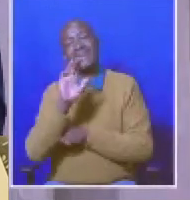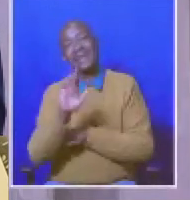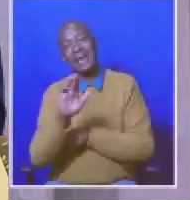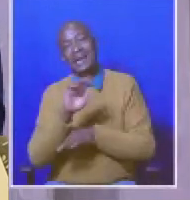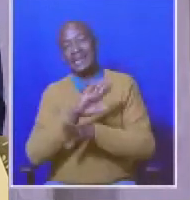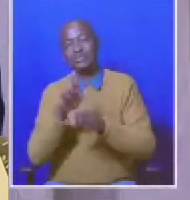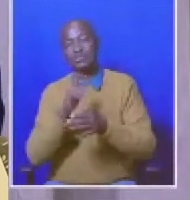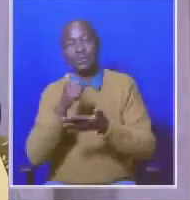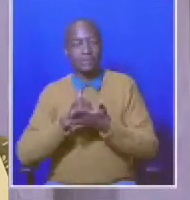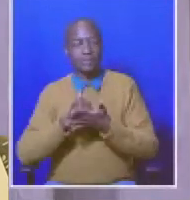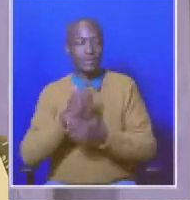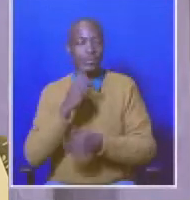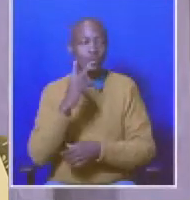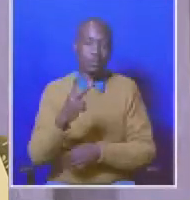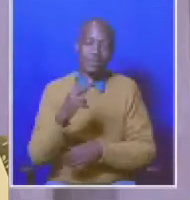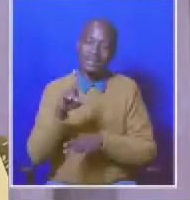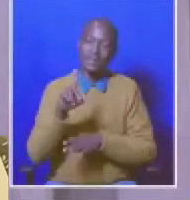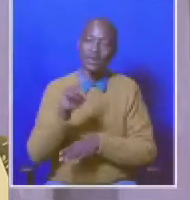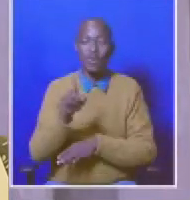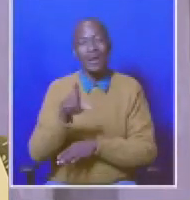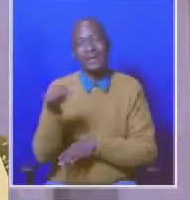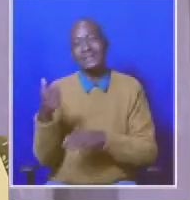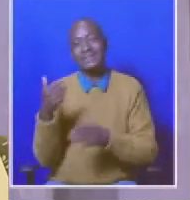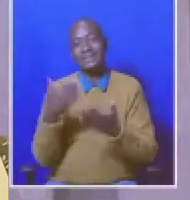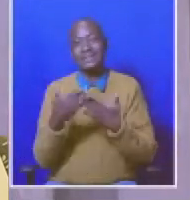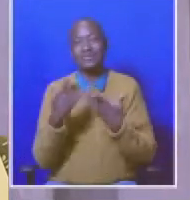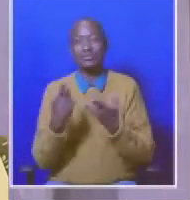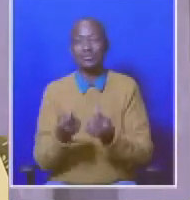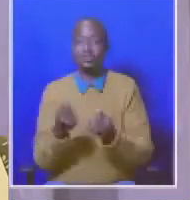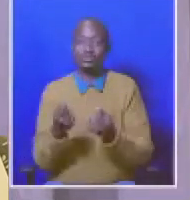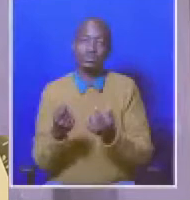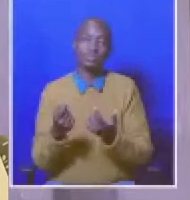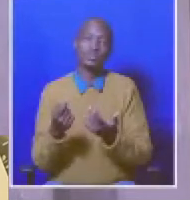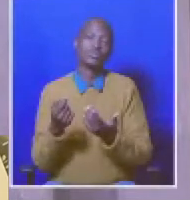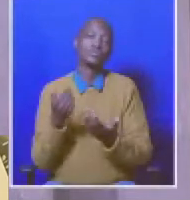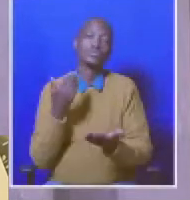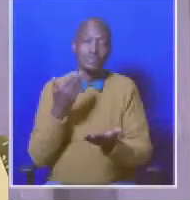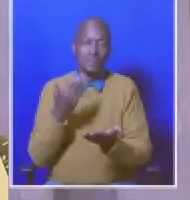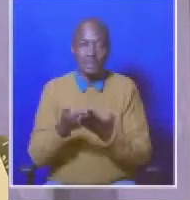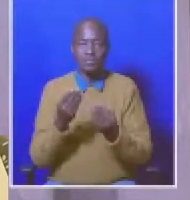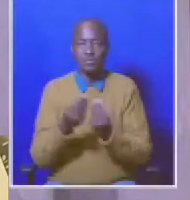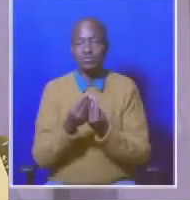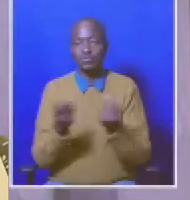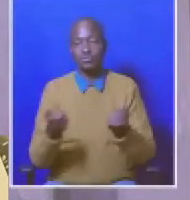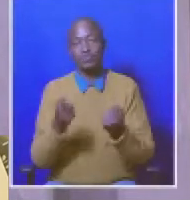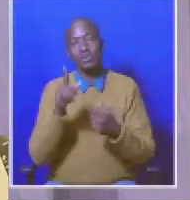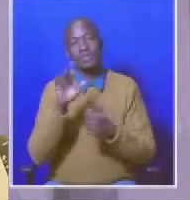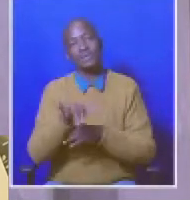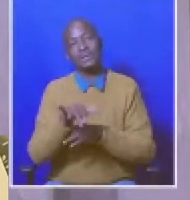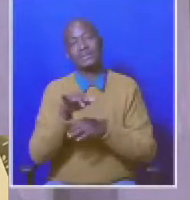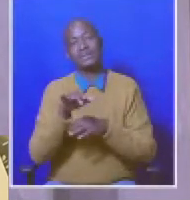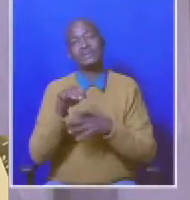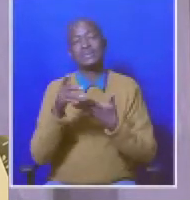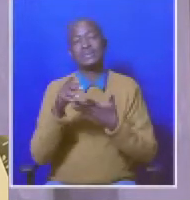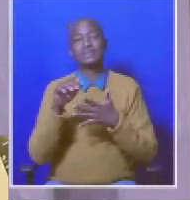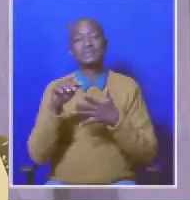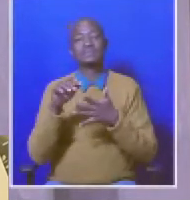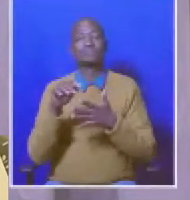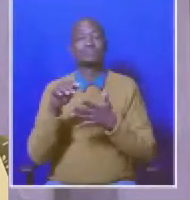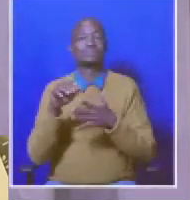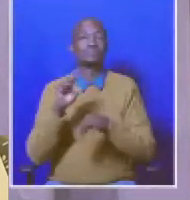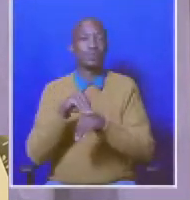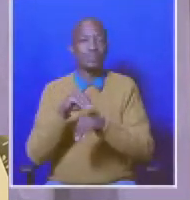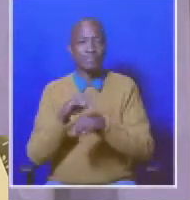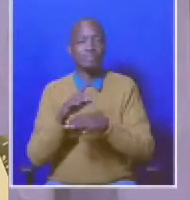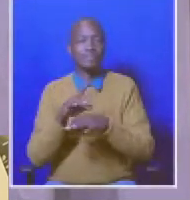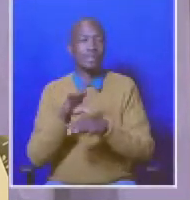at what else we should do there to be able to resolve that situation. And there we will